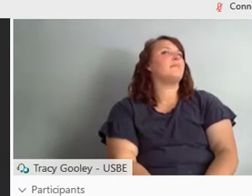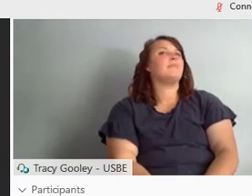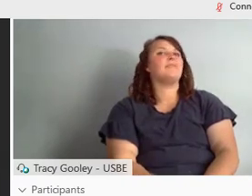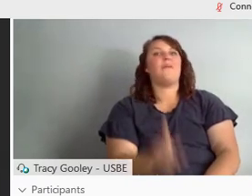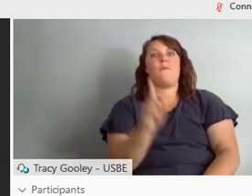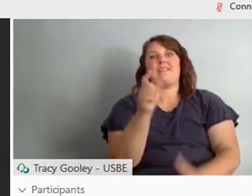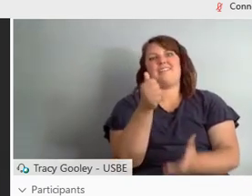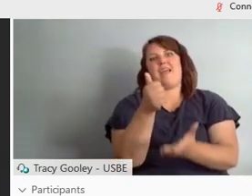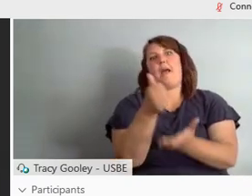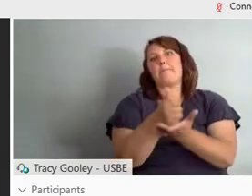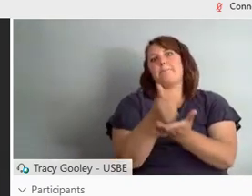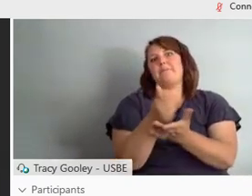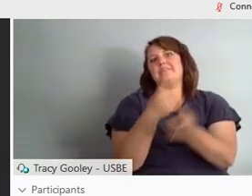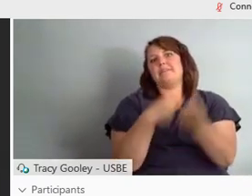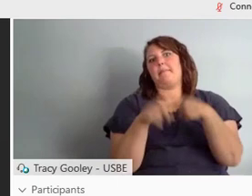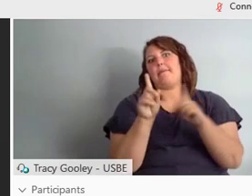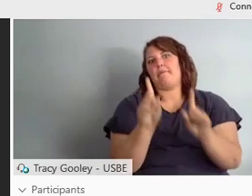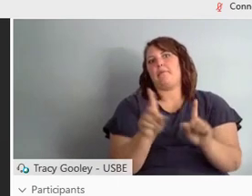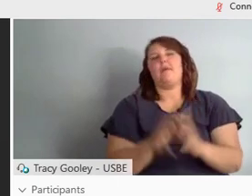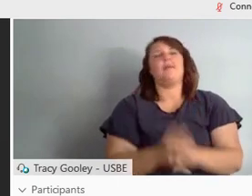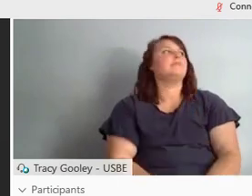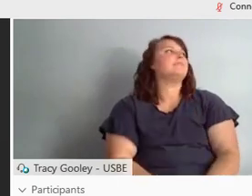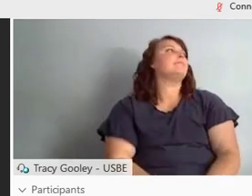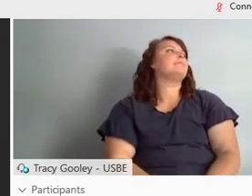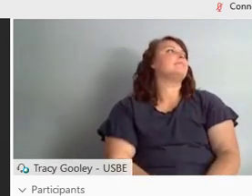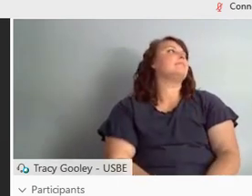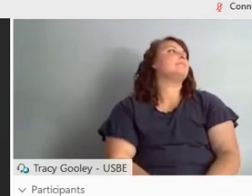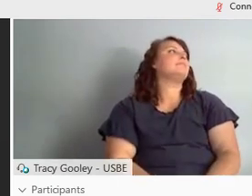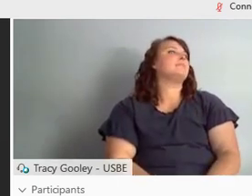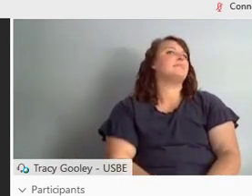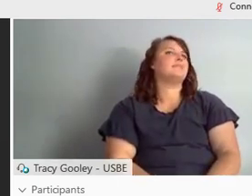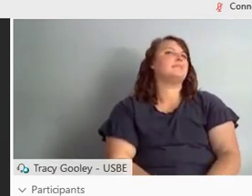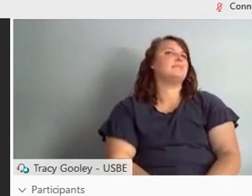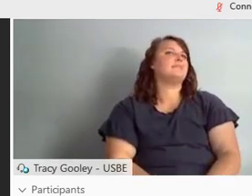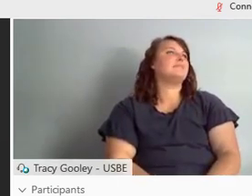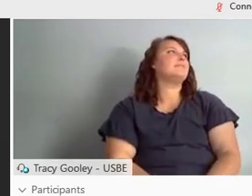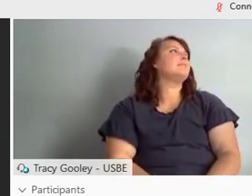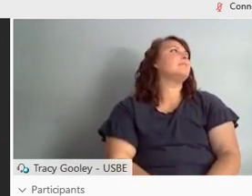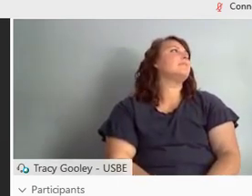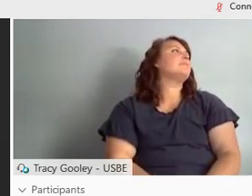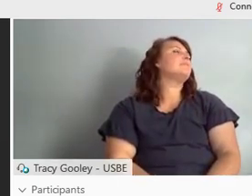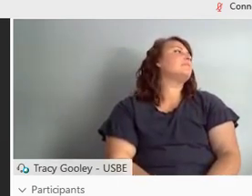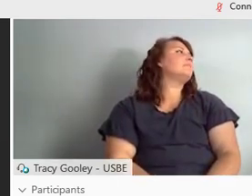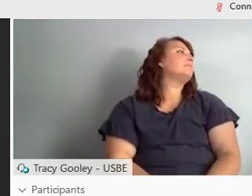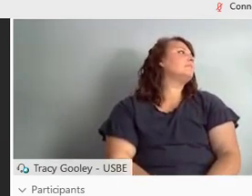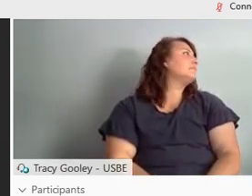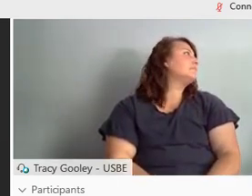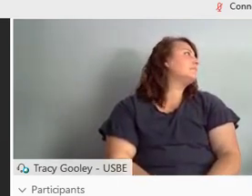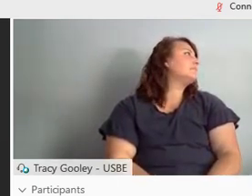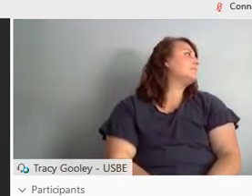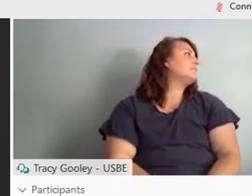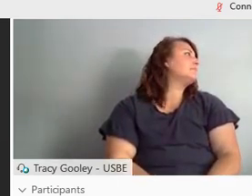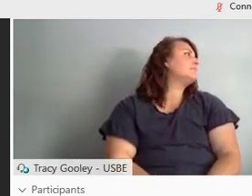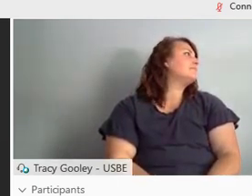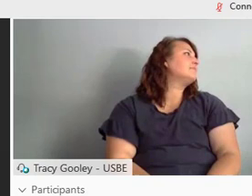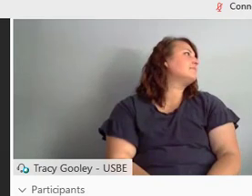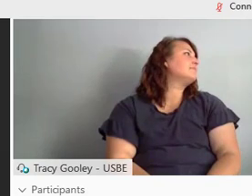here. Okay, give me just 1 second. We're gonna get a little bit of tech help here.